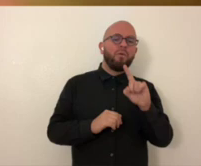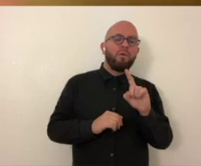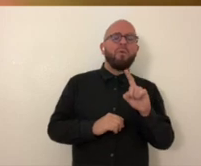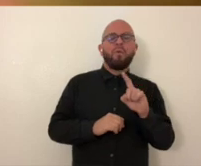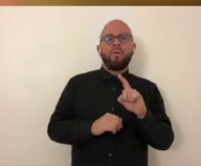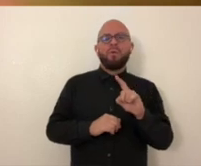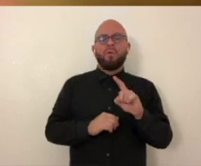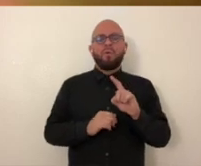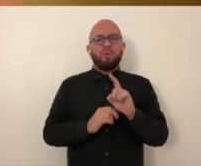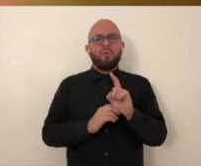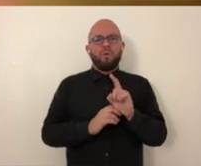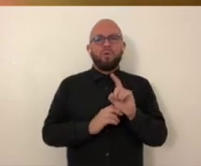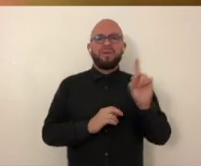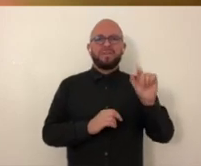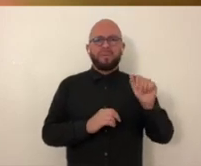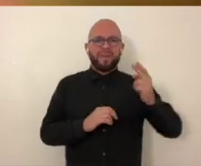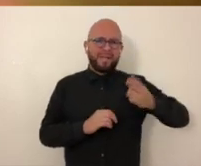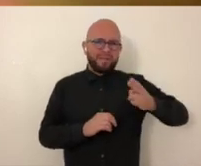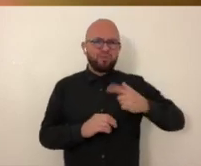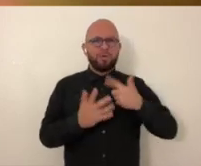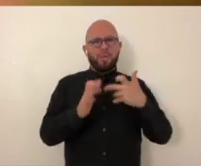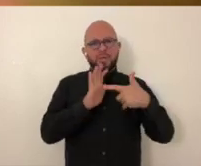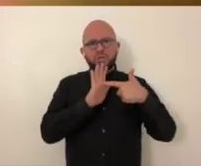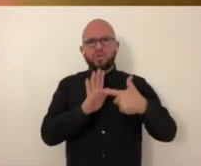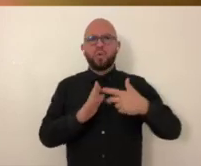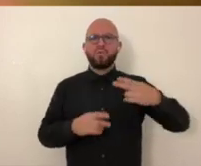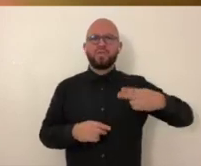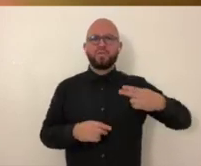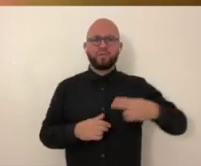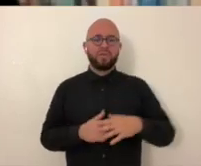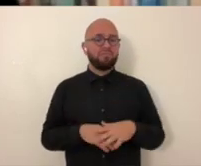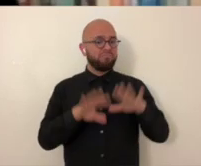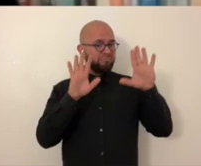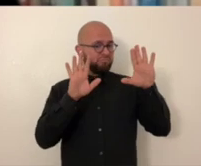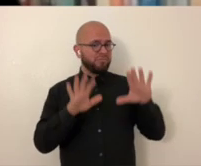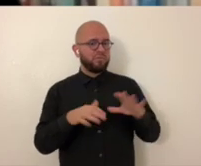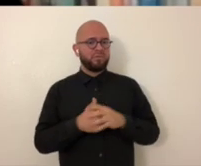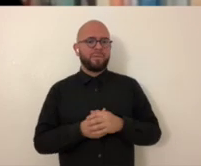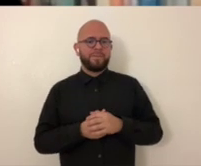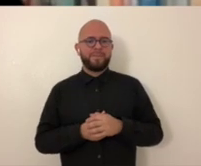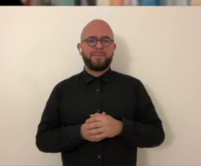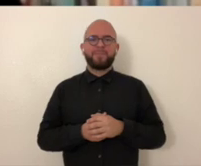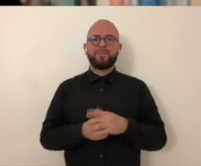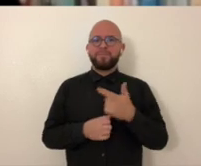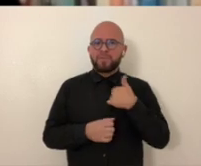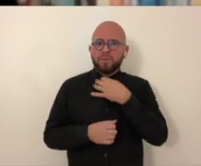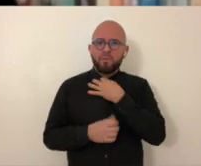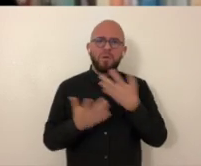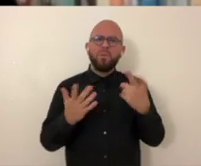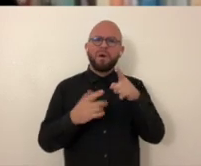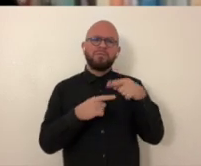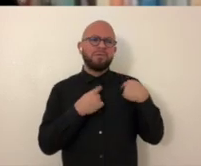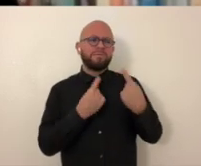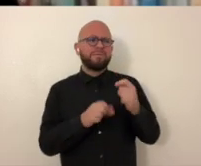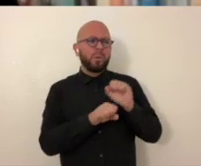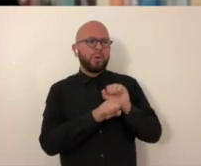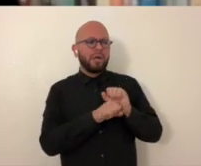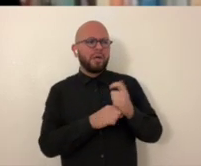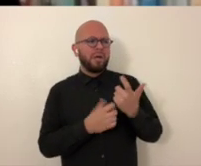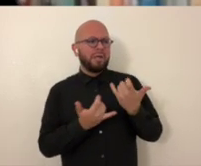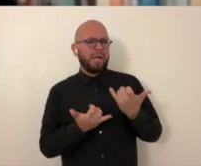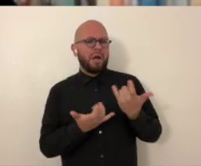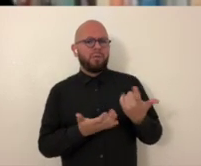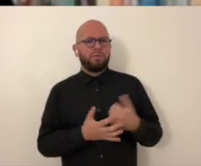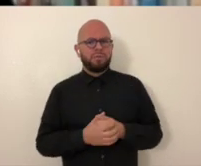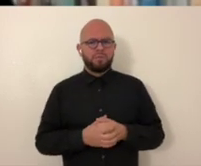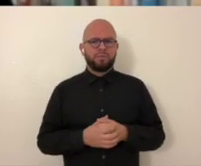And I want to use more images from disability history to kind of show that history. That's really great.